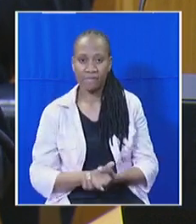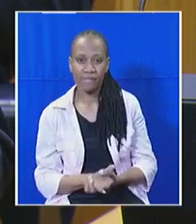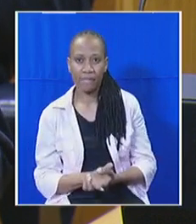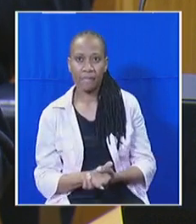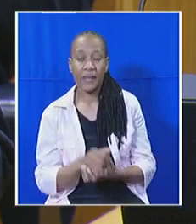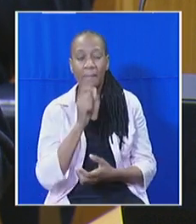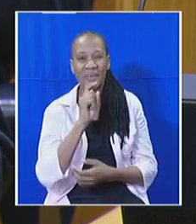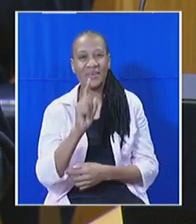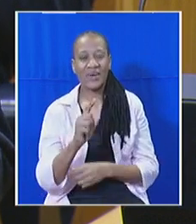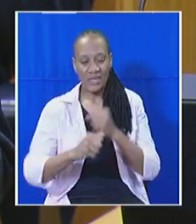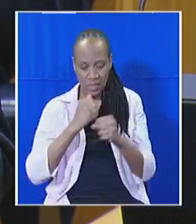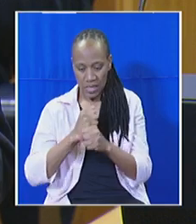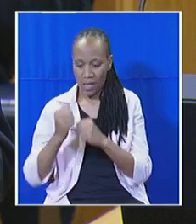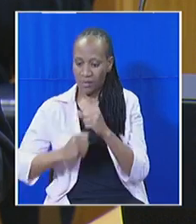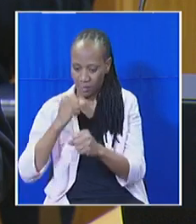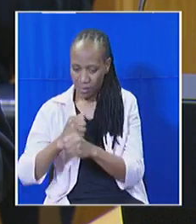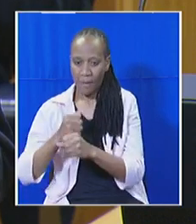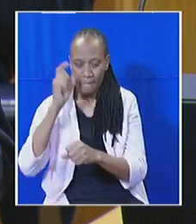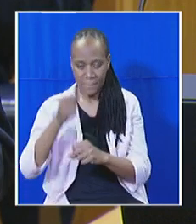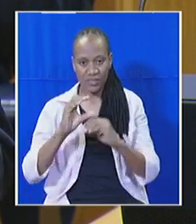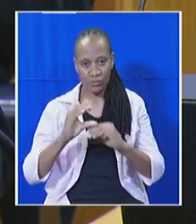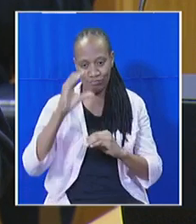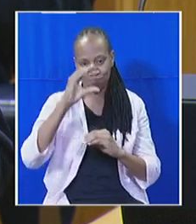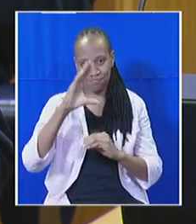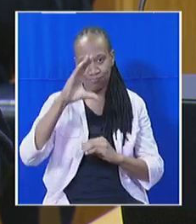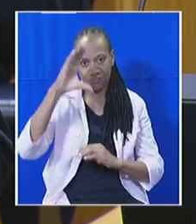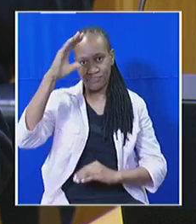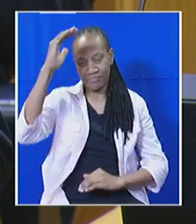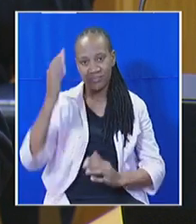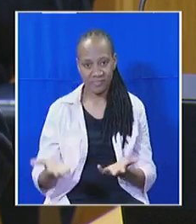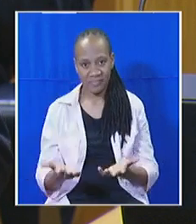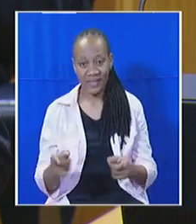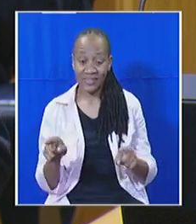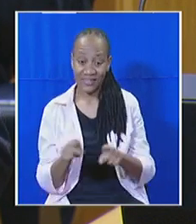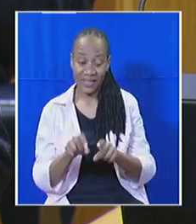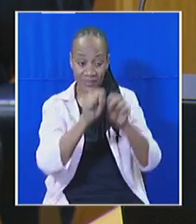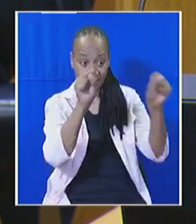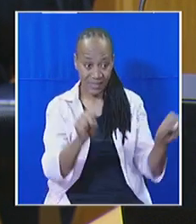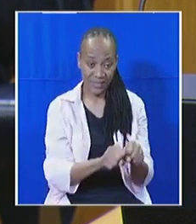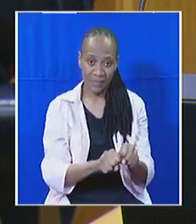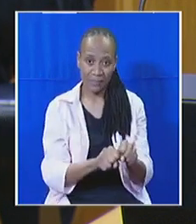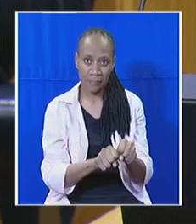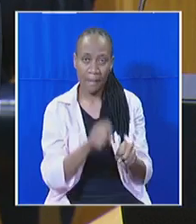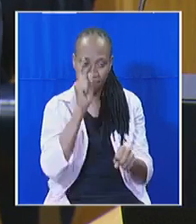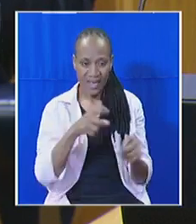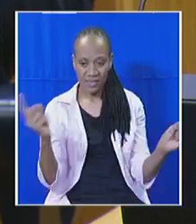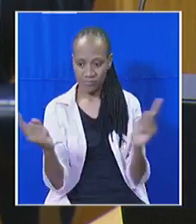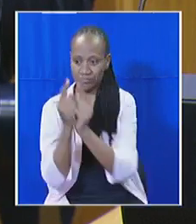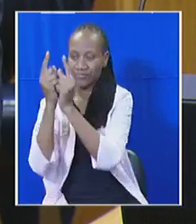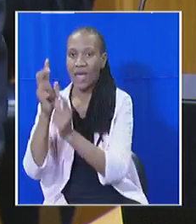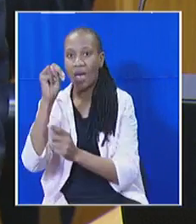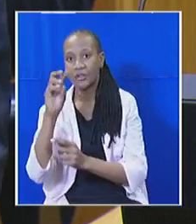to increase year on year to match inflation, as well as growth in the system to meet the NDP